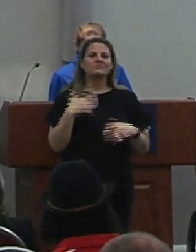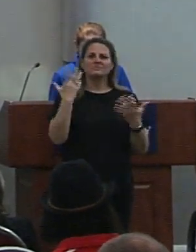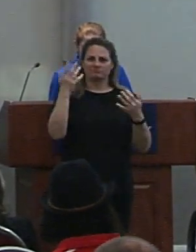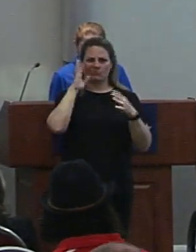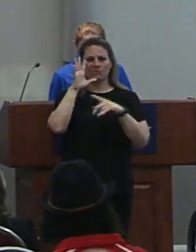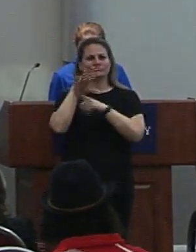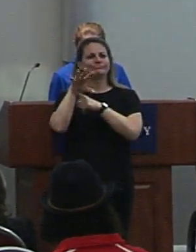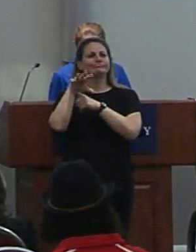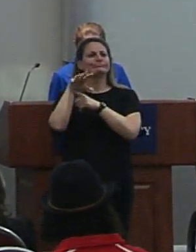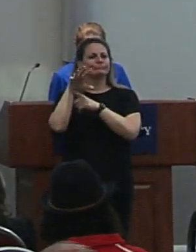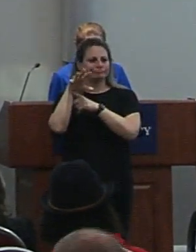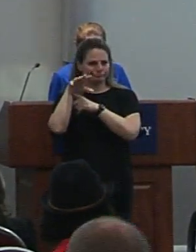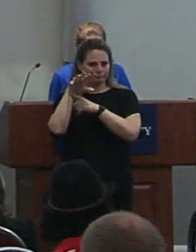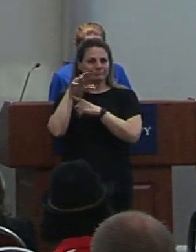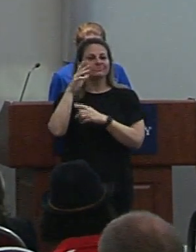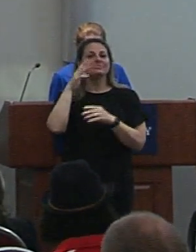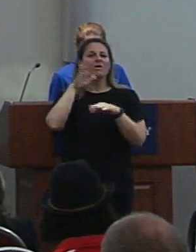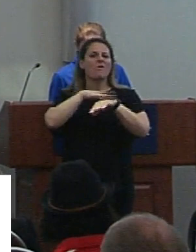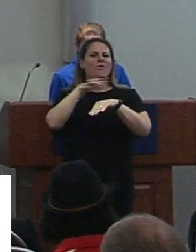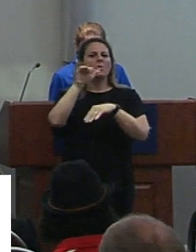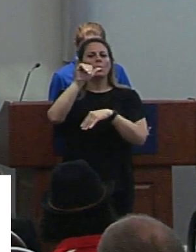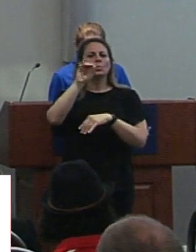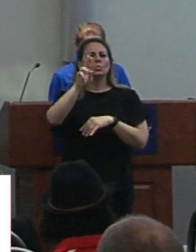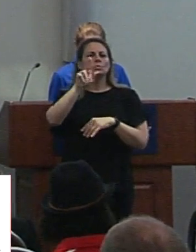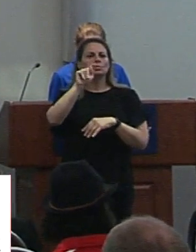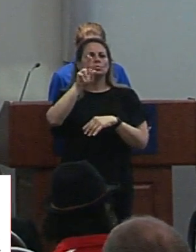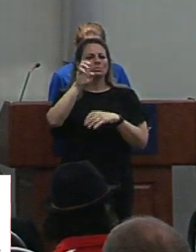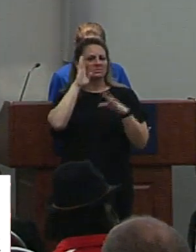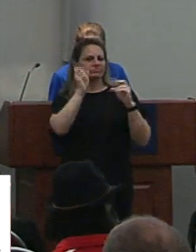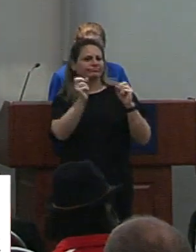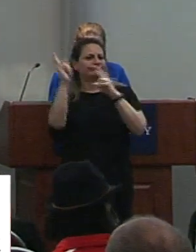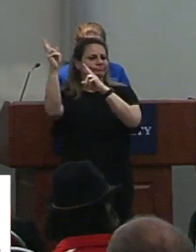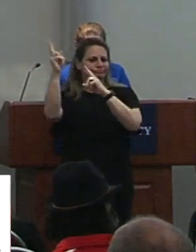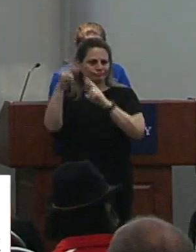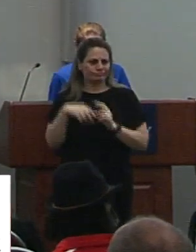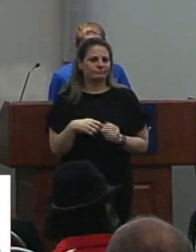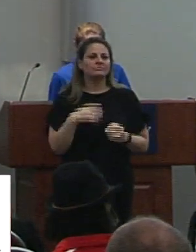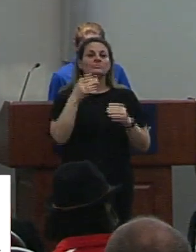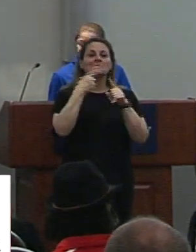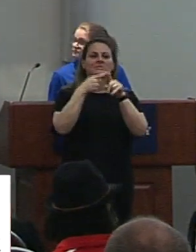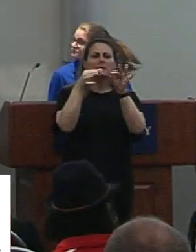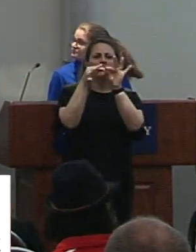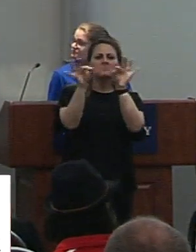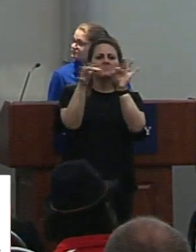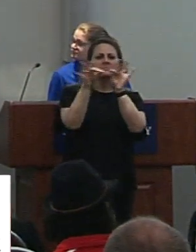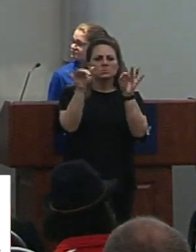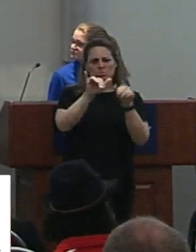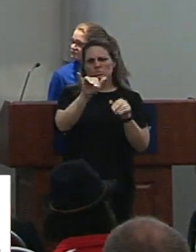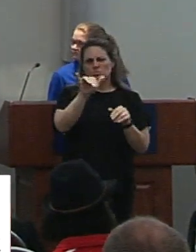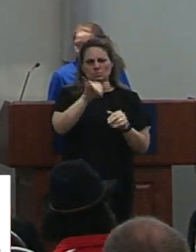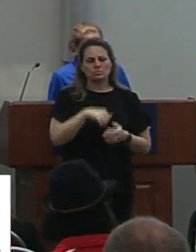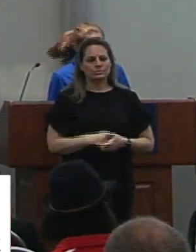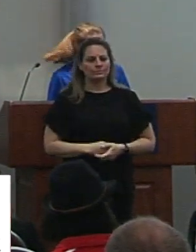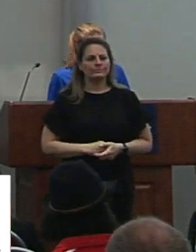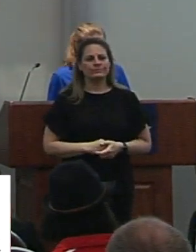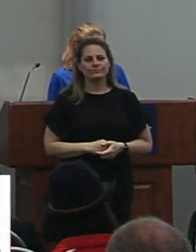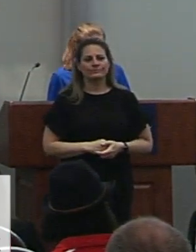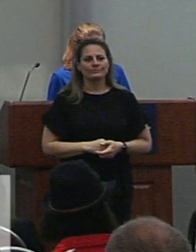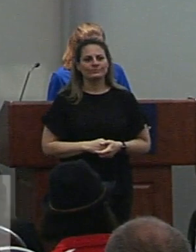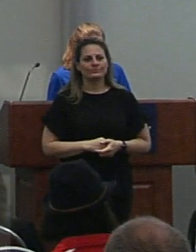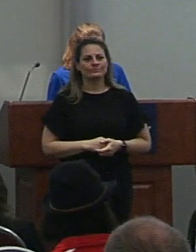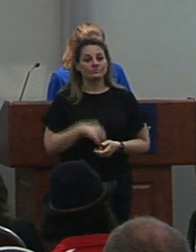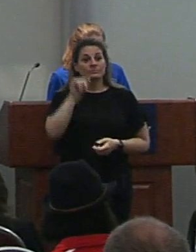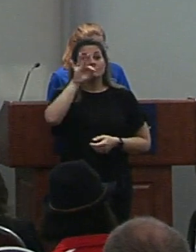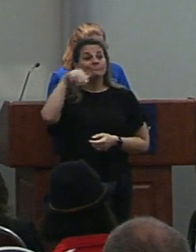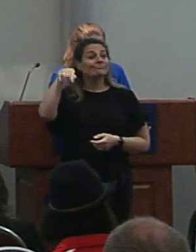YouTube. Closed captioning is available on Zoom and in the room. If you want to access closed captioning, please click